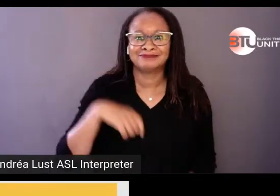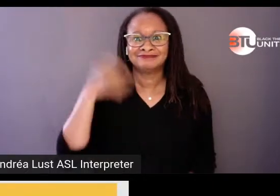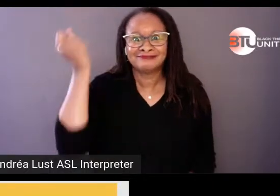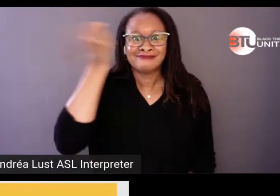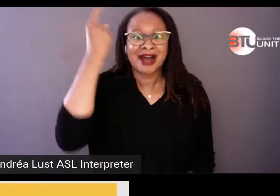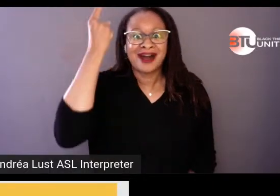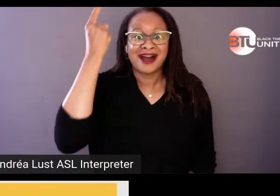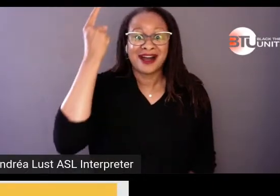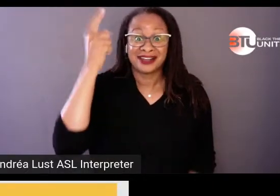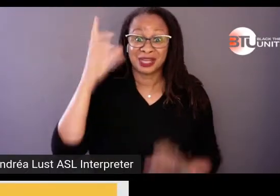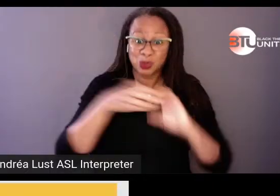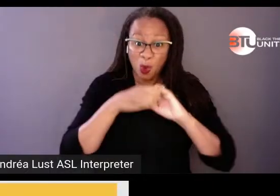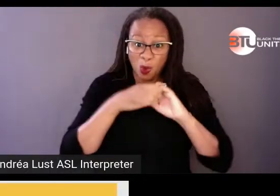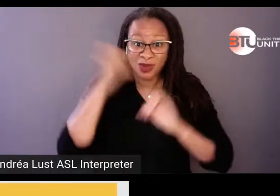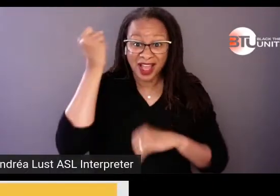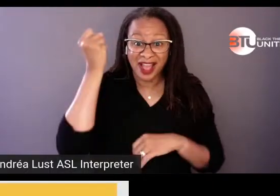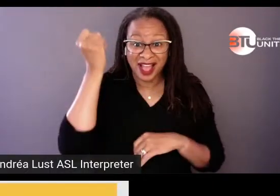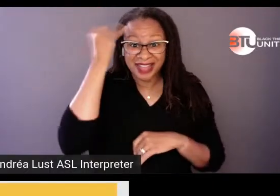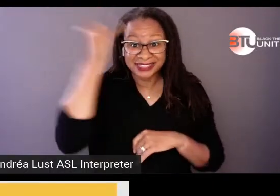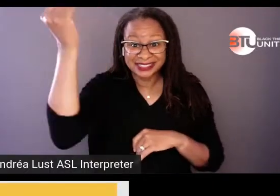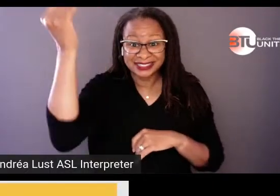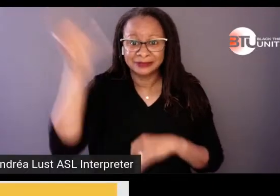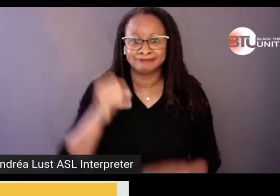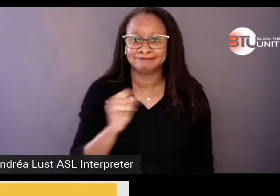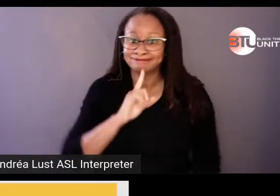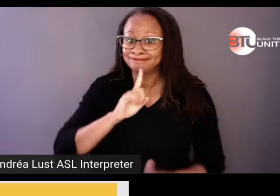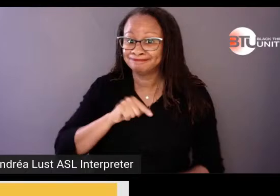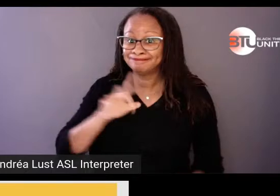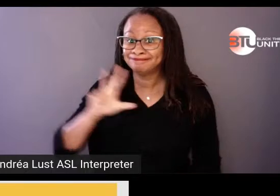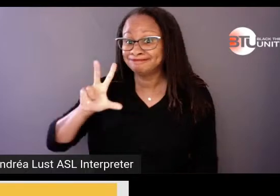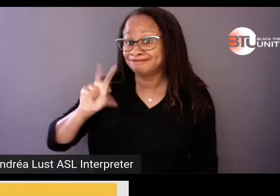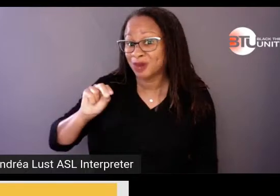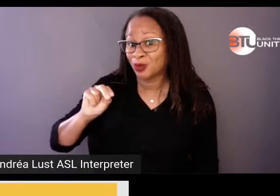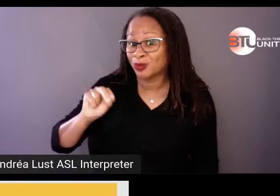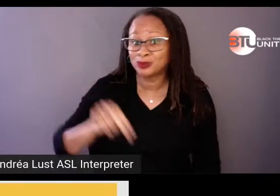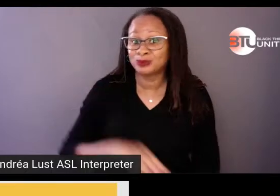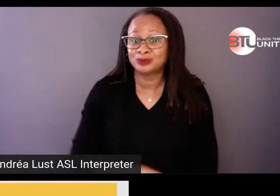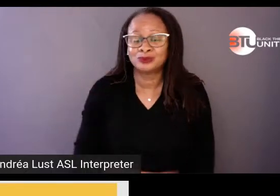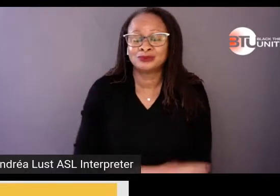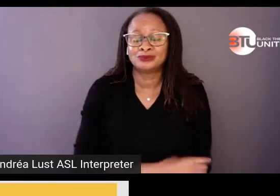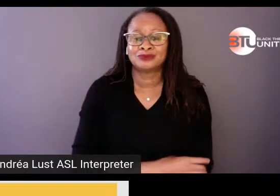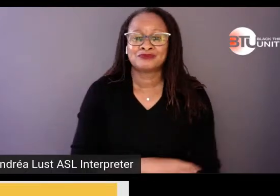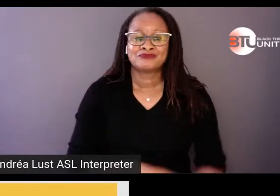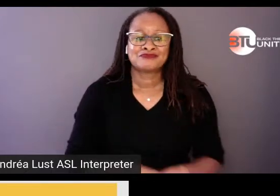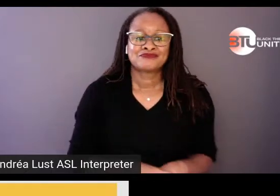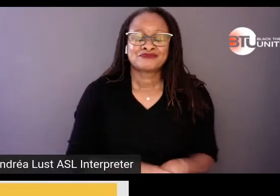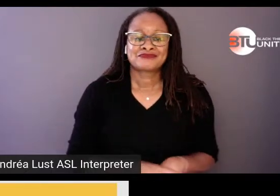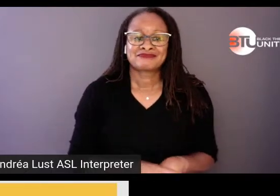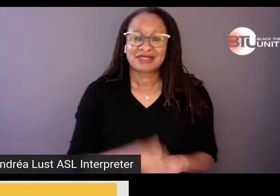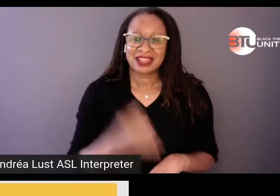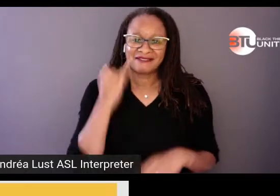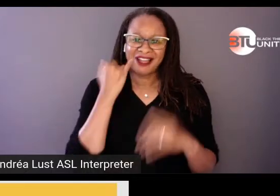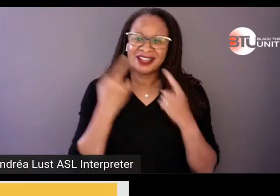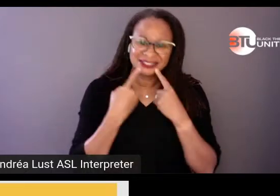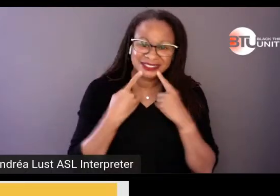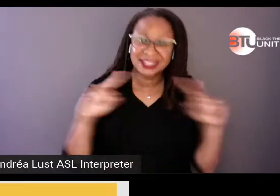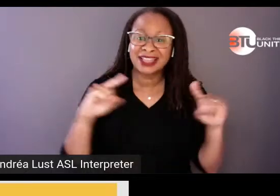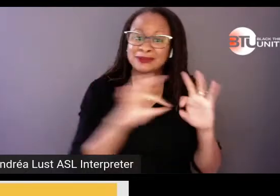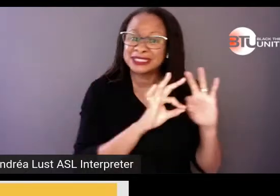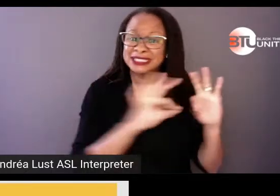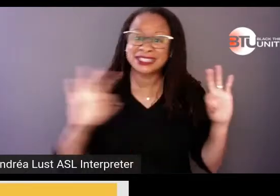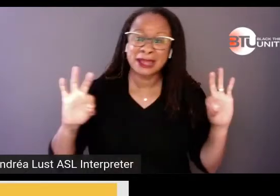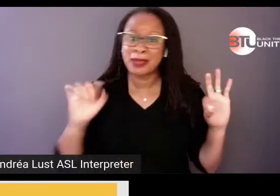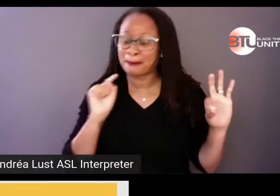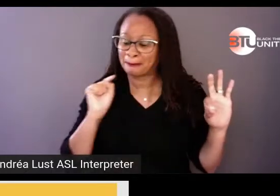The answer is no. But there's generally, if I make a declarative statement or any lawyer makes